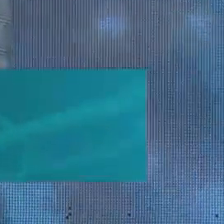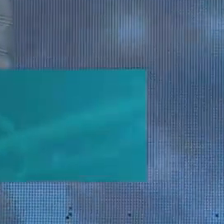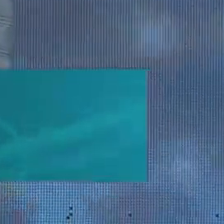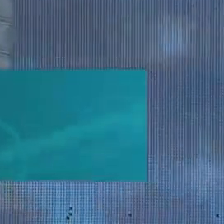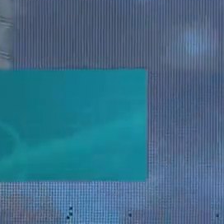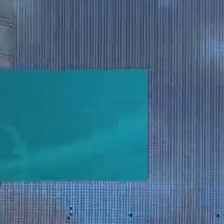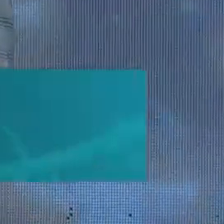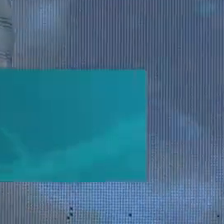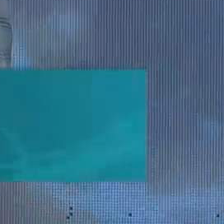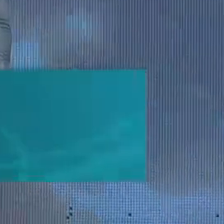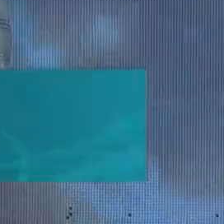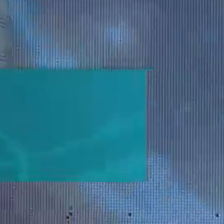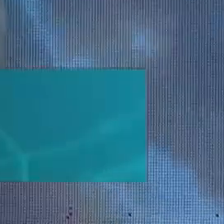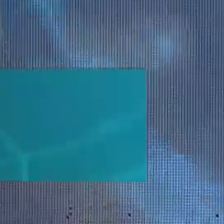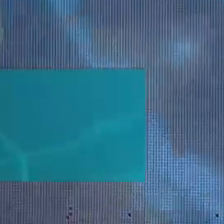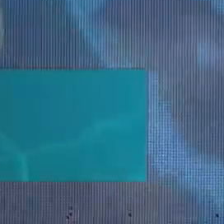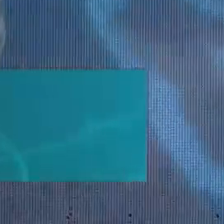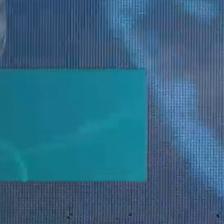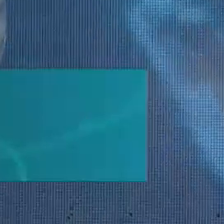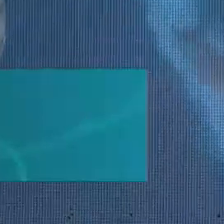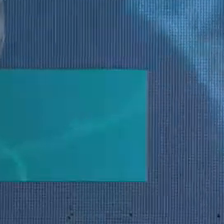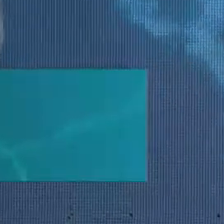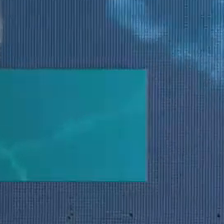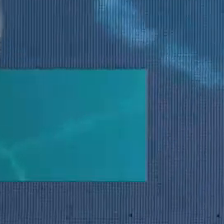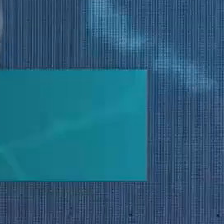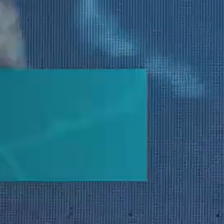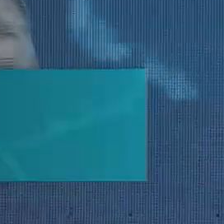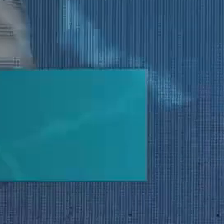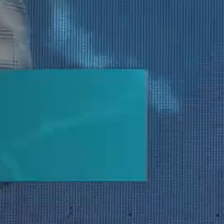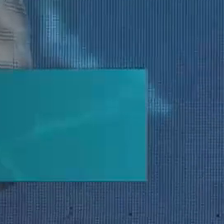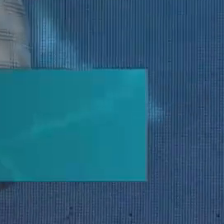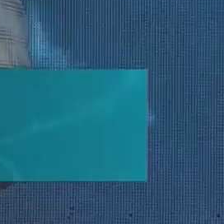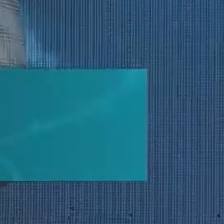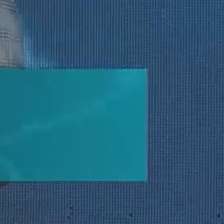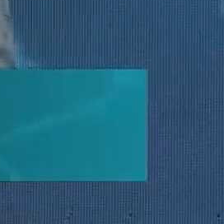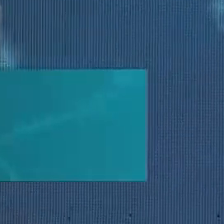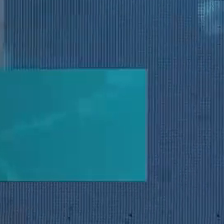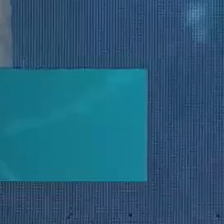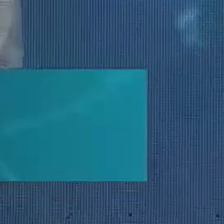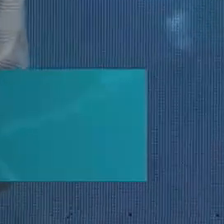don't have the understanding that my problem can be solved now. They don't come.